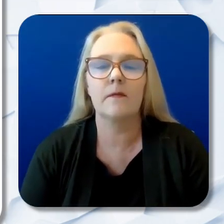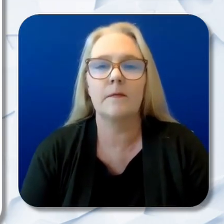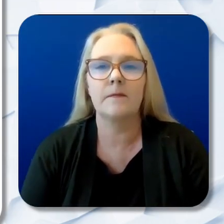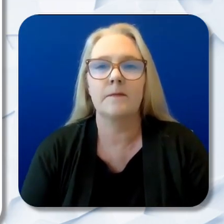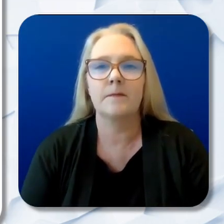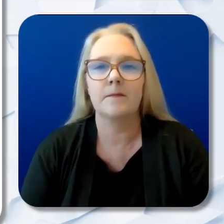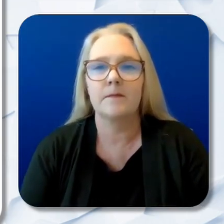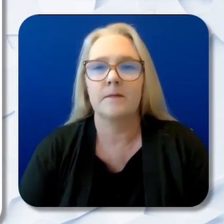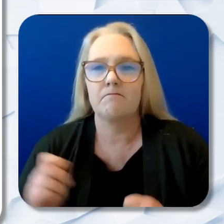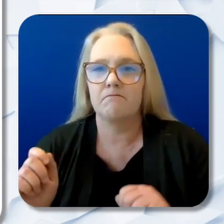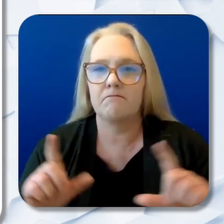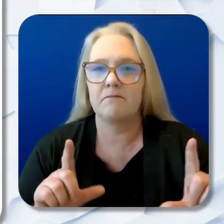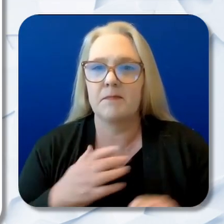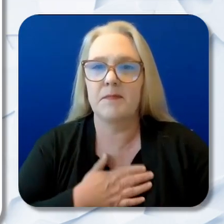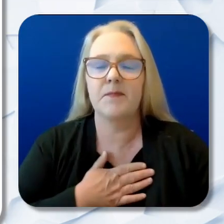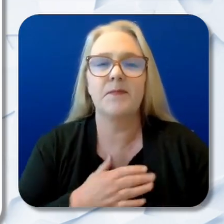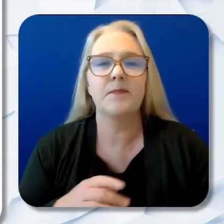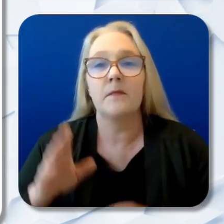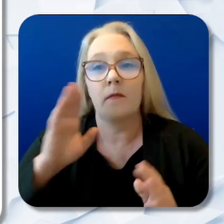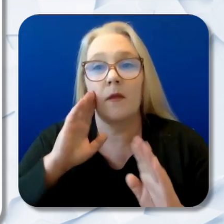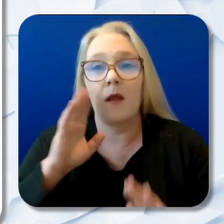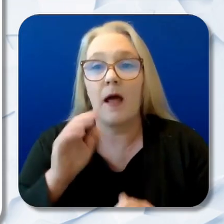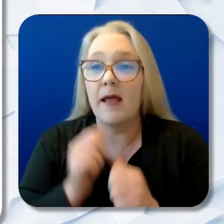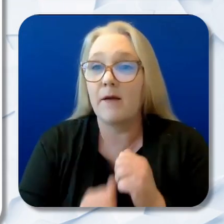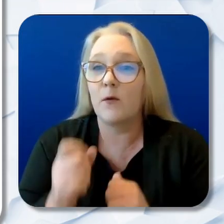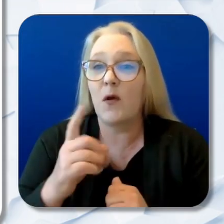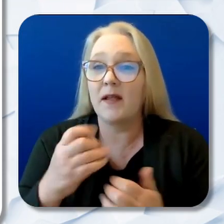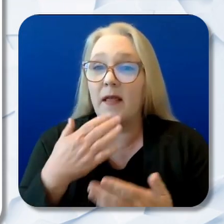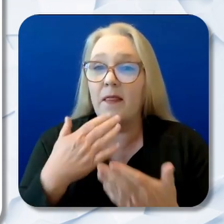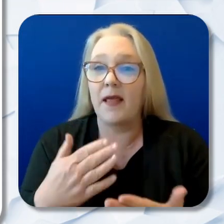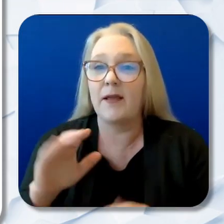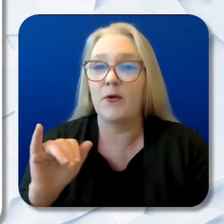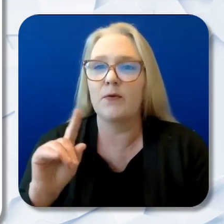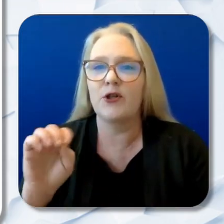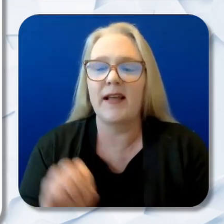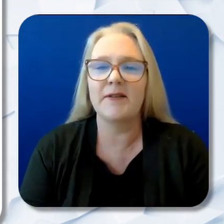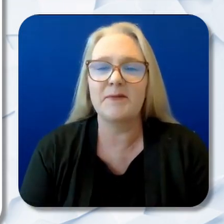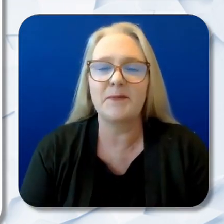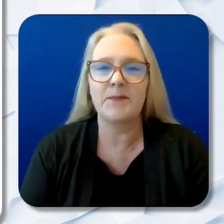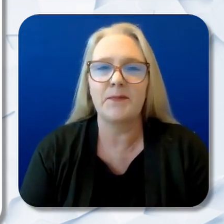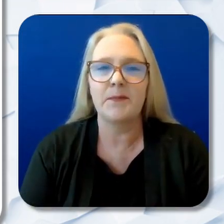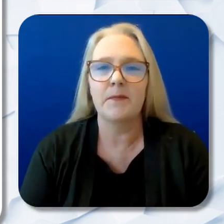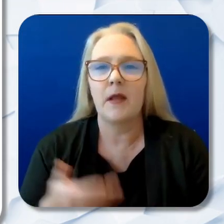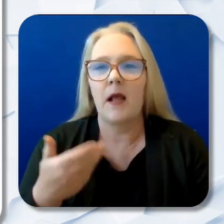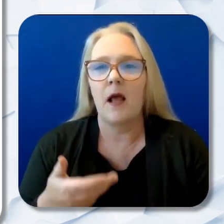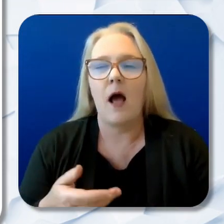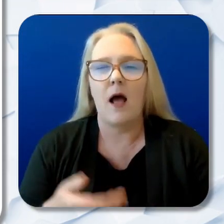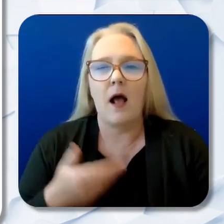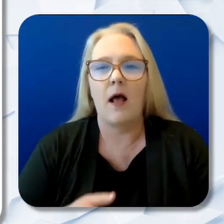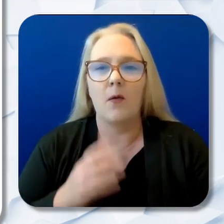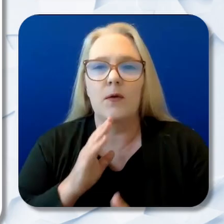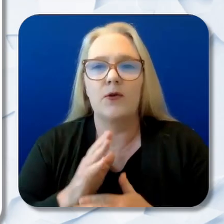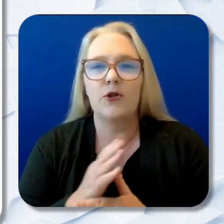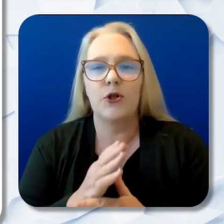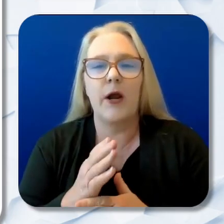Next slide, please. Hi, everyone, and thank you, Jade. I am going to share